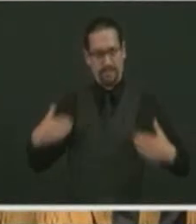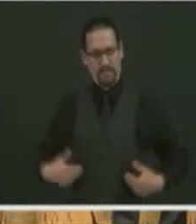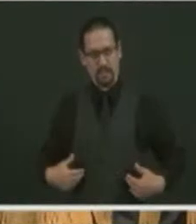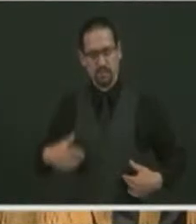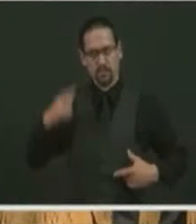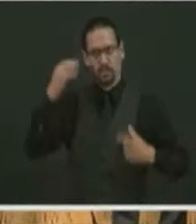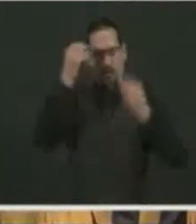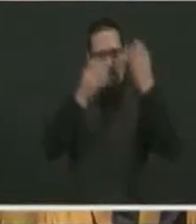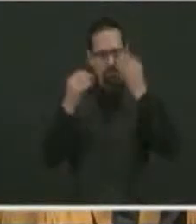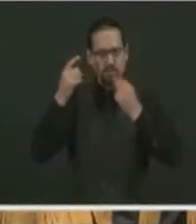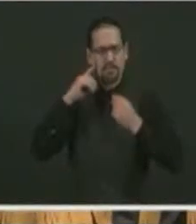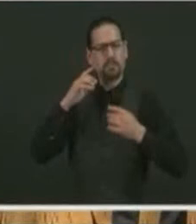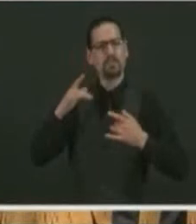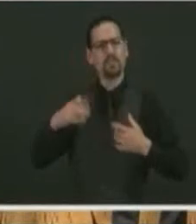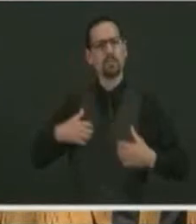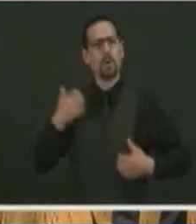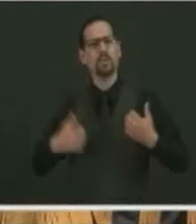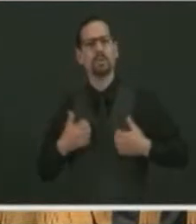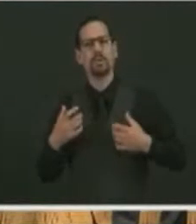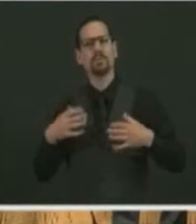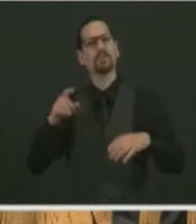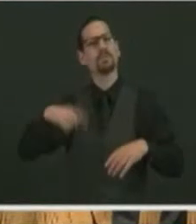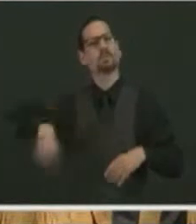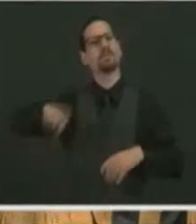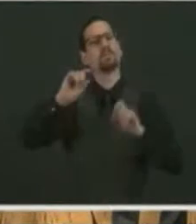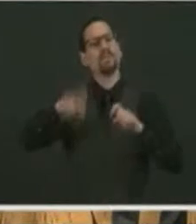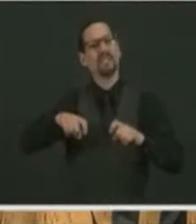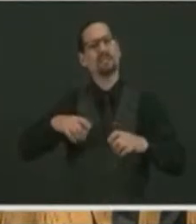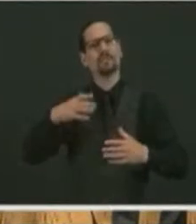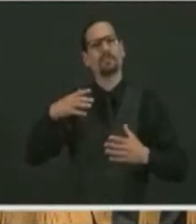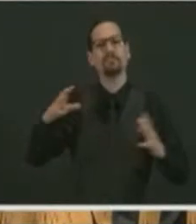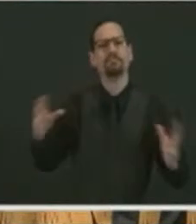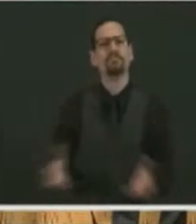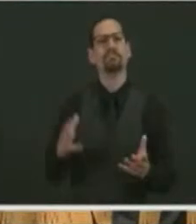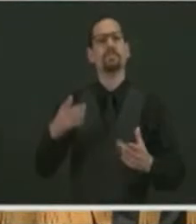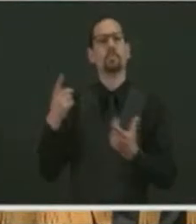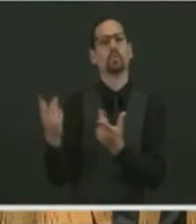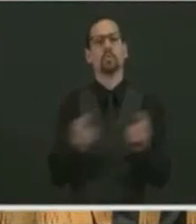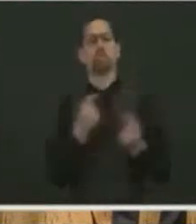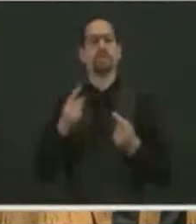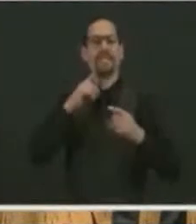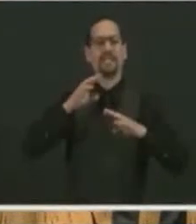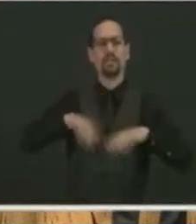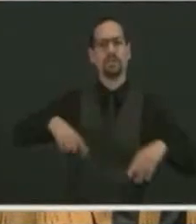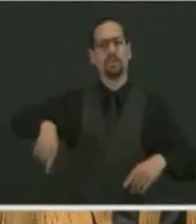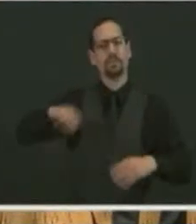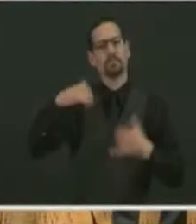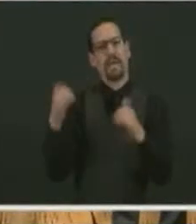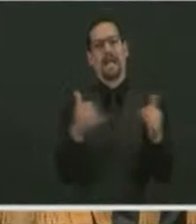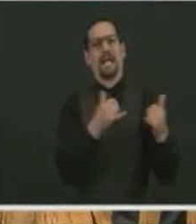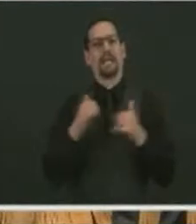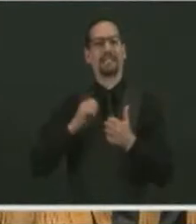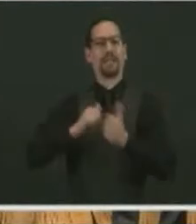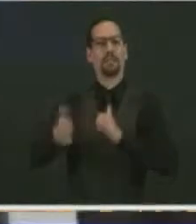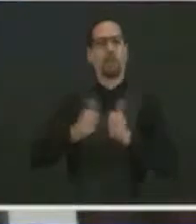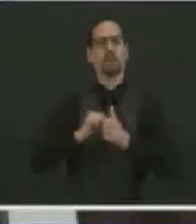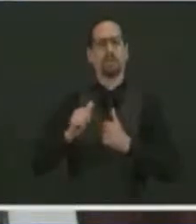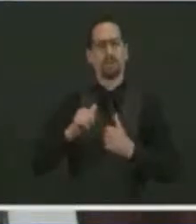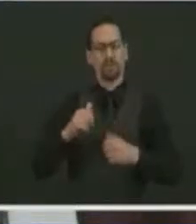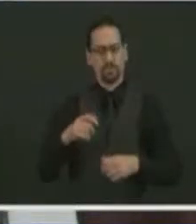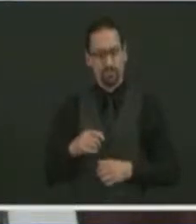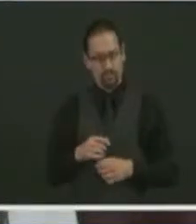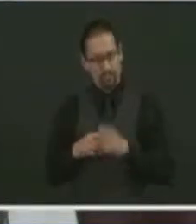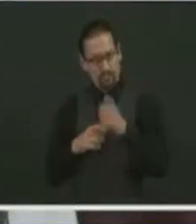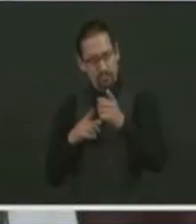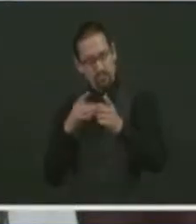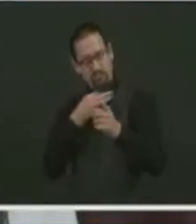those things we've talked about this spring with the kids being out of school. They're looking to salvage something for their kids this summer. So has your thinking changed on that? Yes,